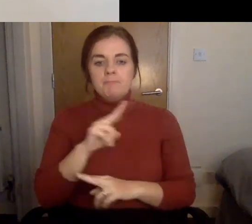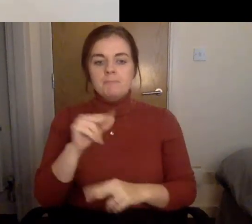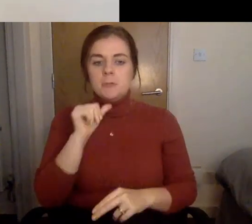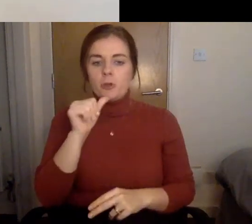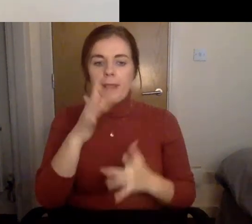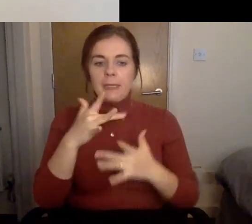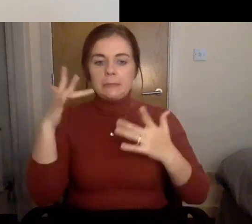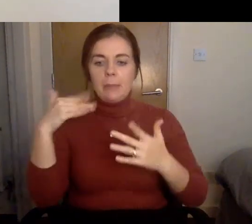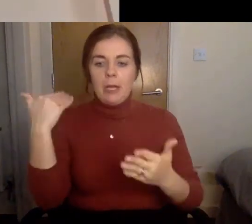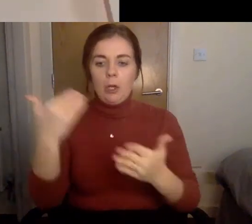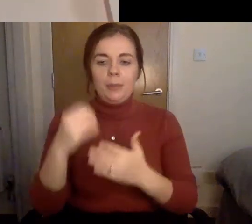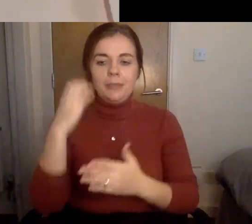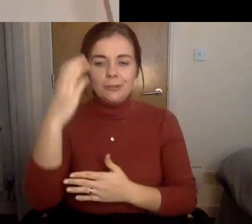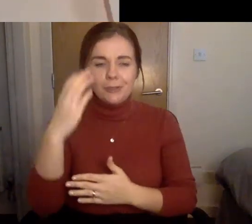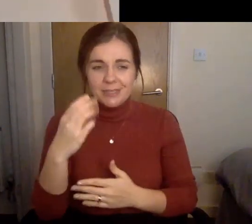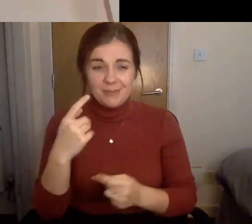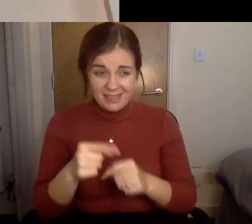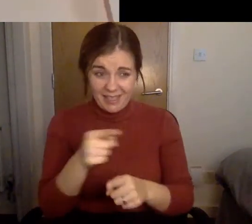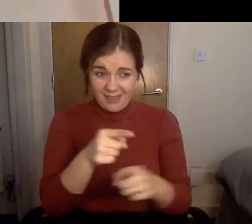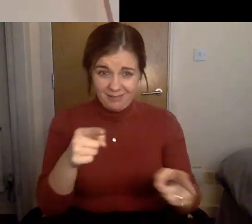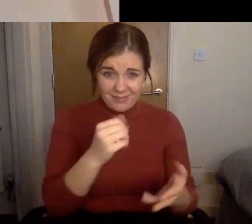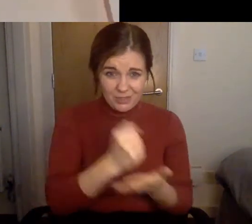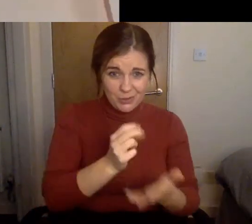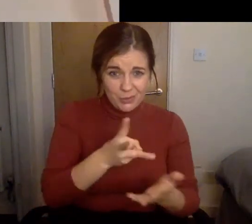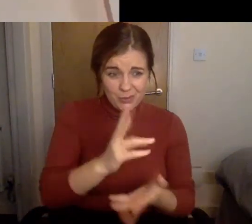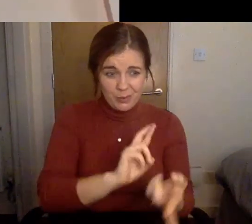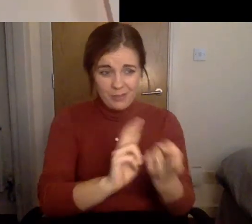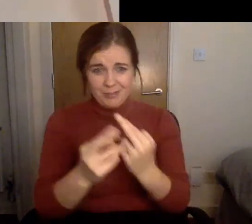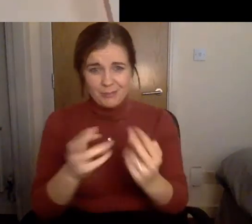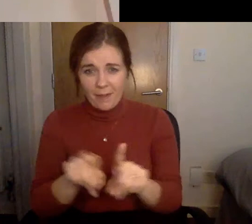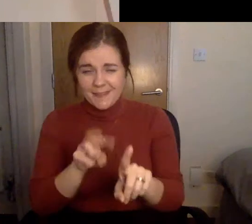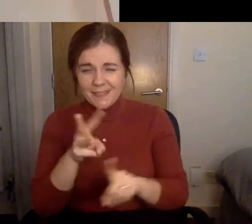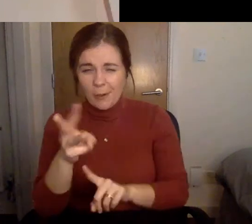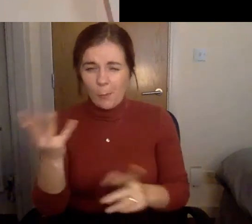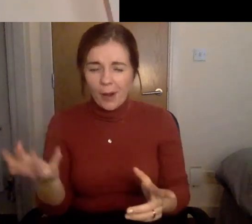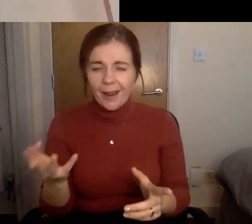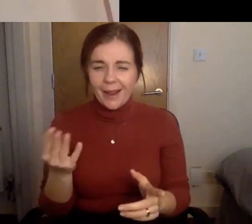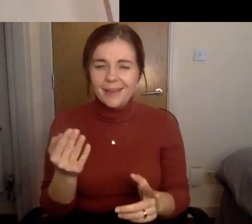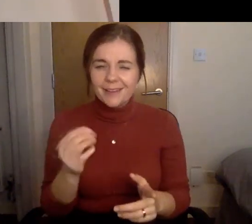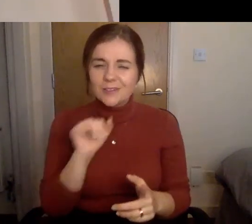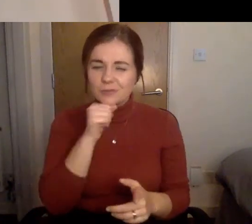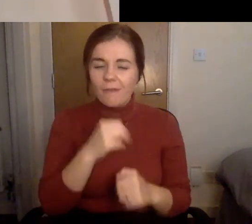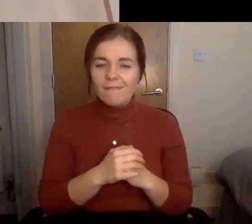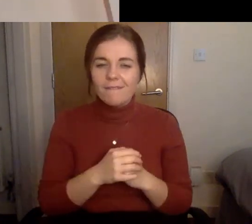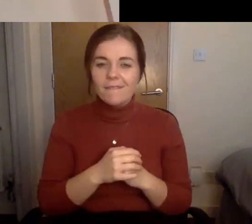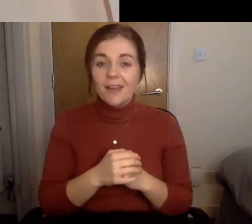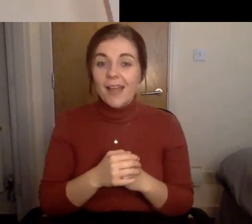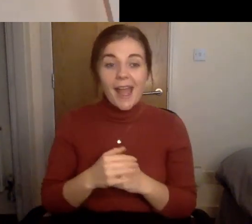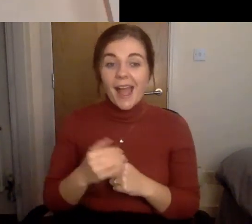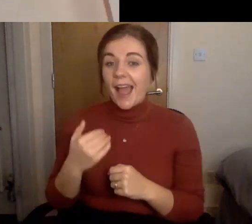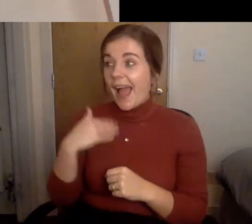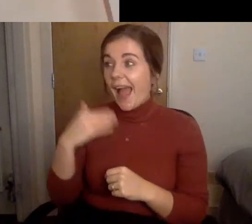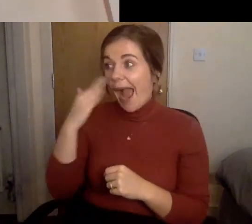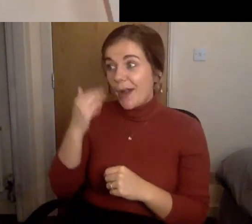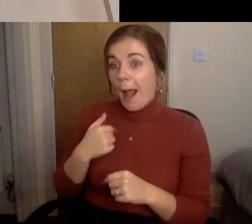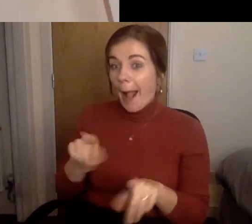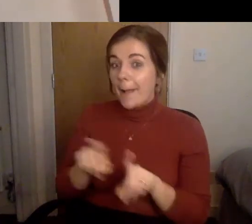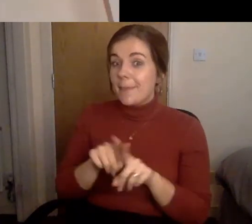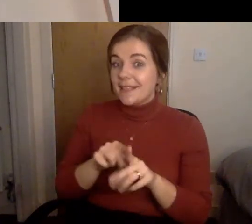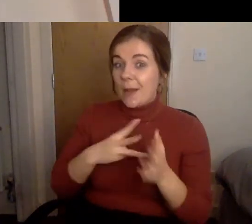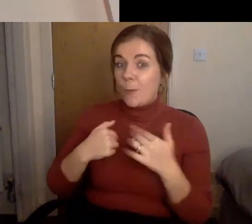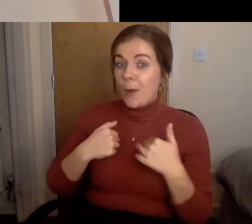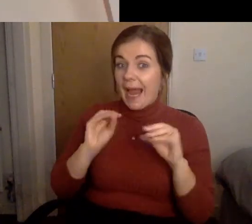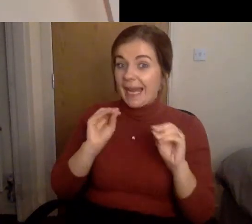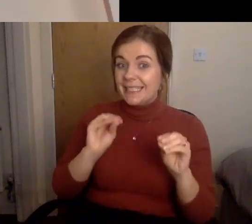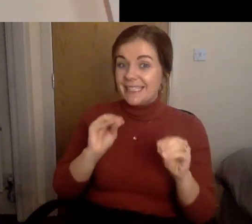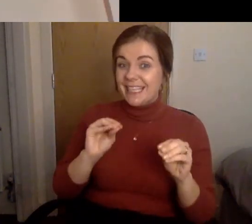it's tough. I just think. I'll tell you what, like, and I have to say I'm the same. Even when I'm teaching, I just